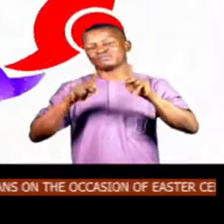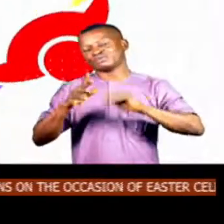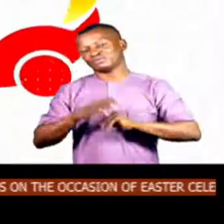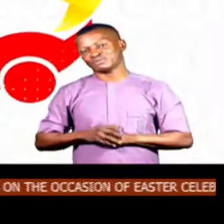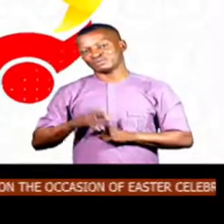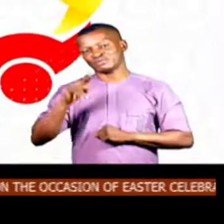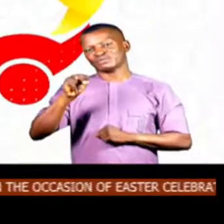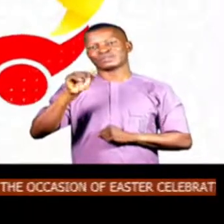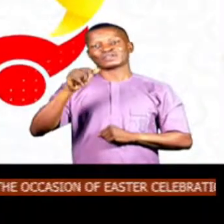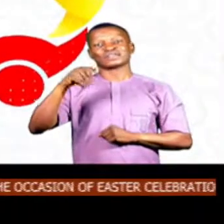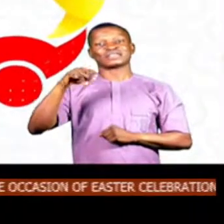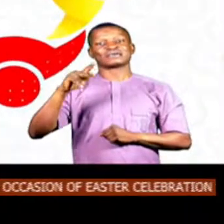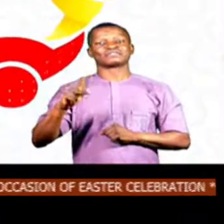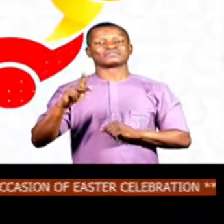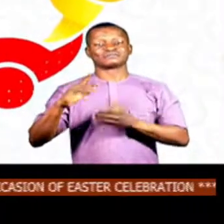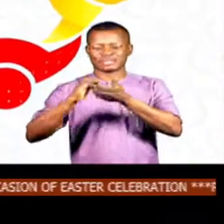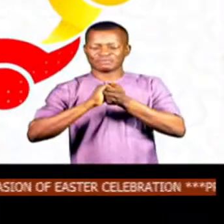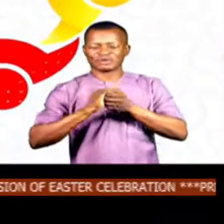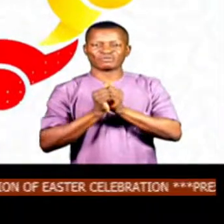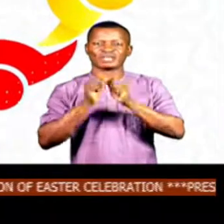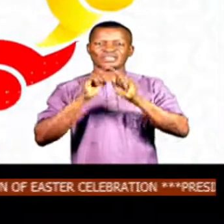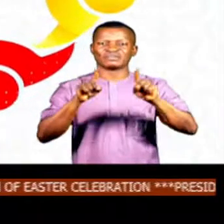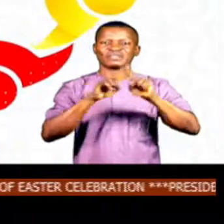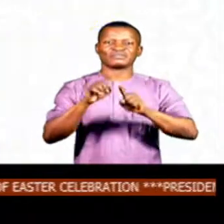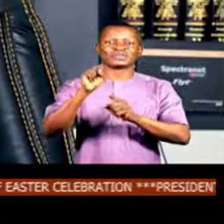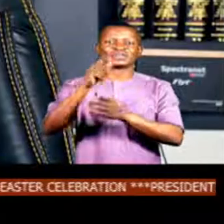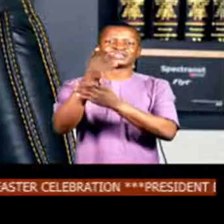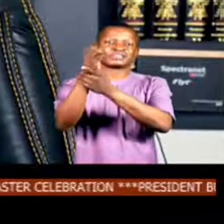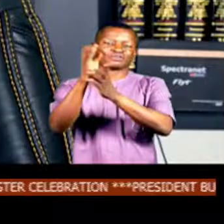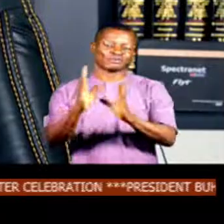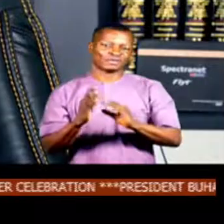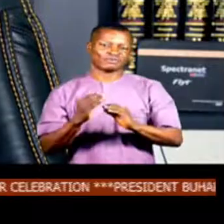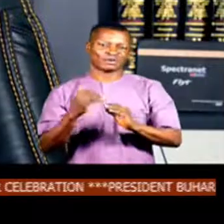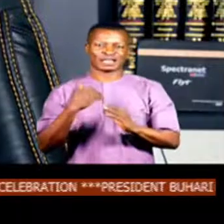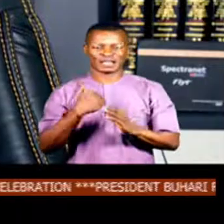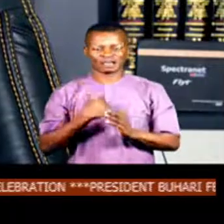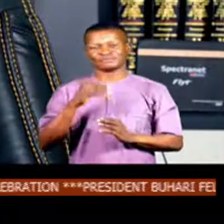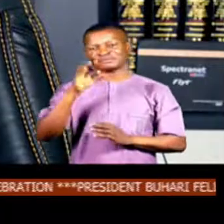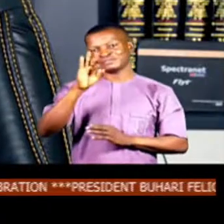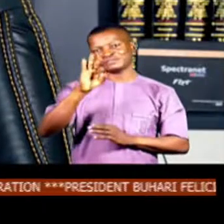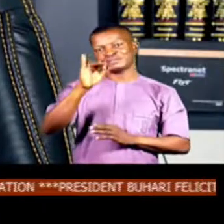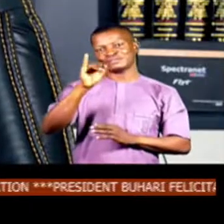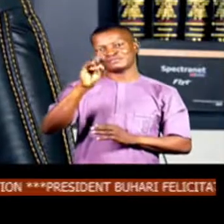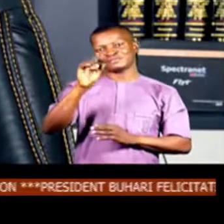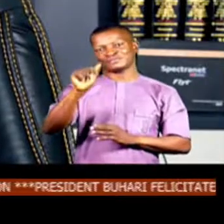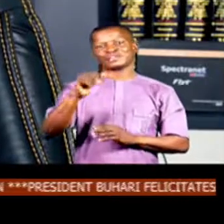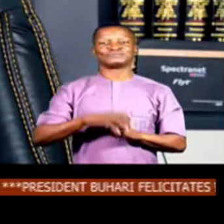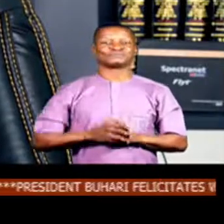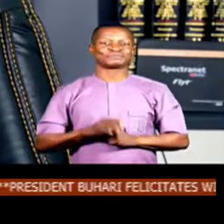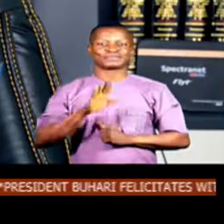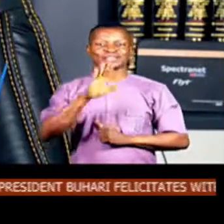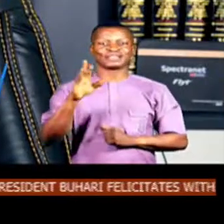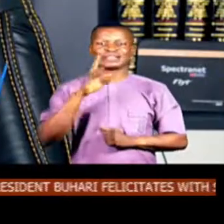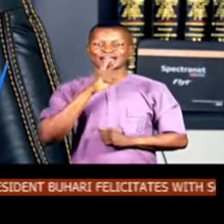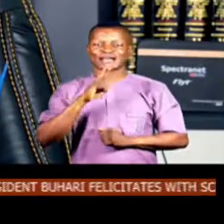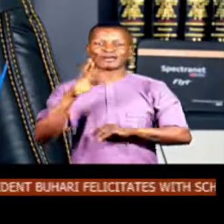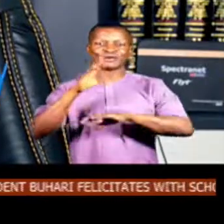as possible. NAPJIP collaborates with diverse stakeholders. We have FIDA. FIDA is the